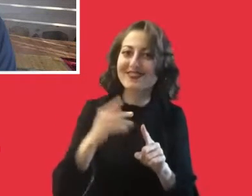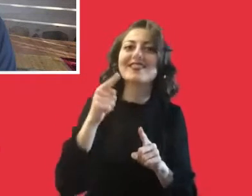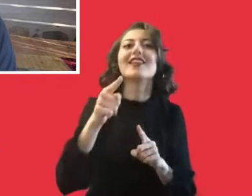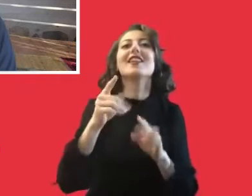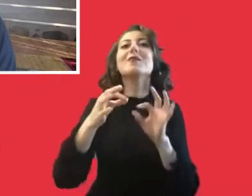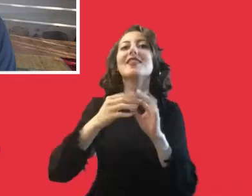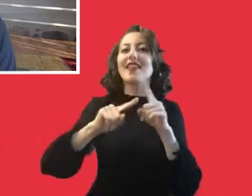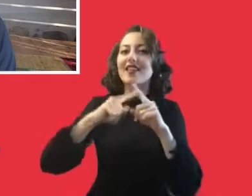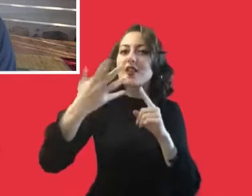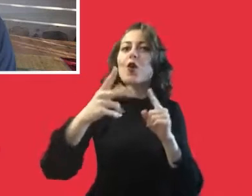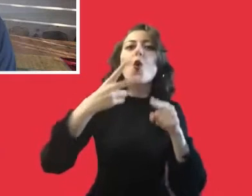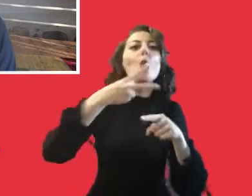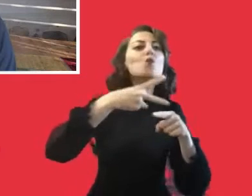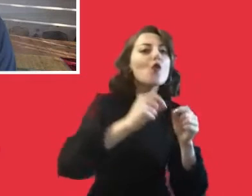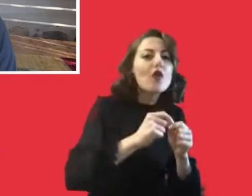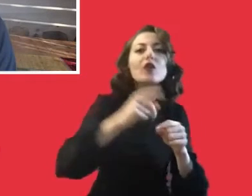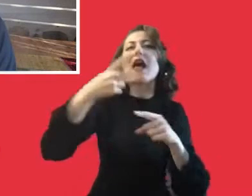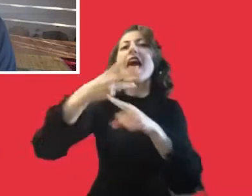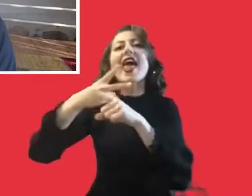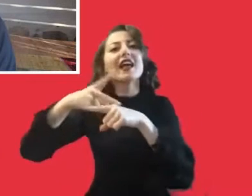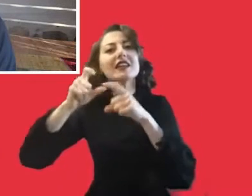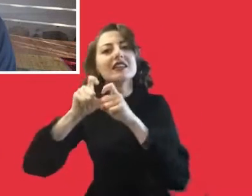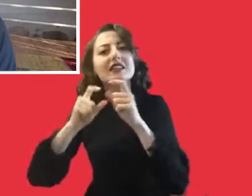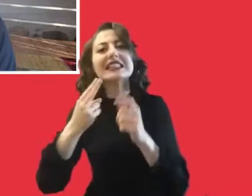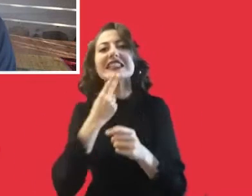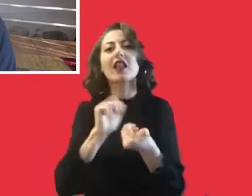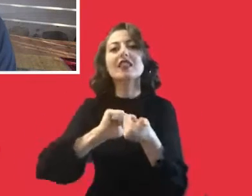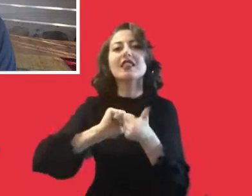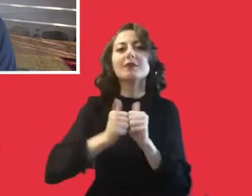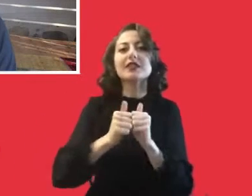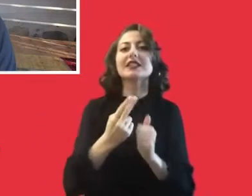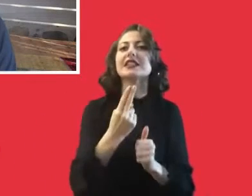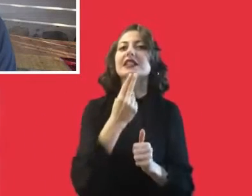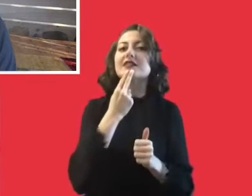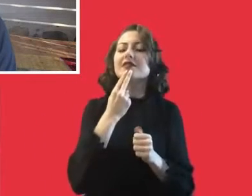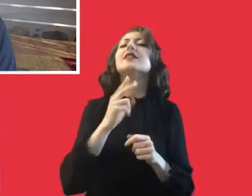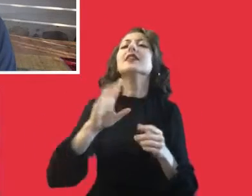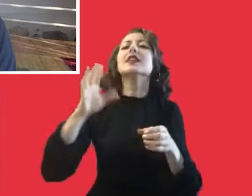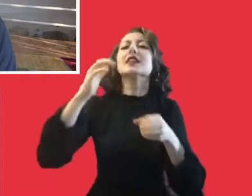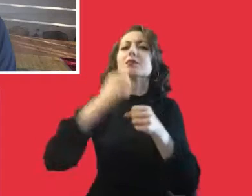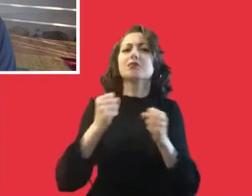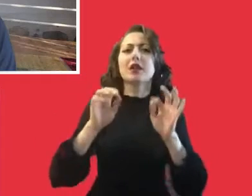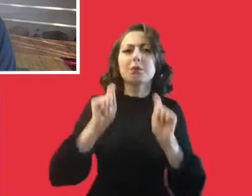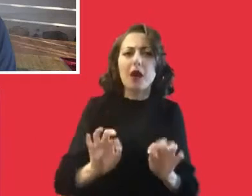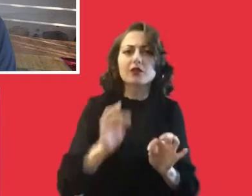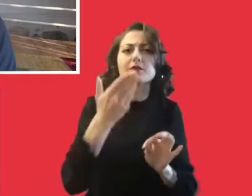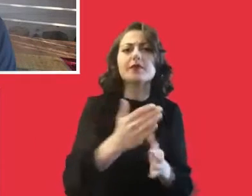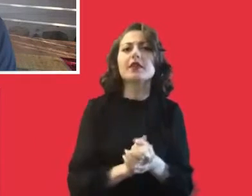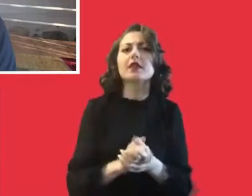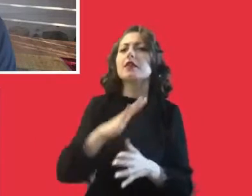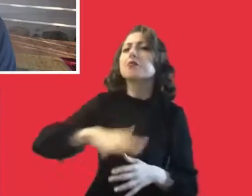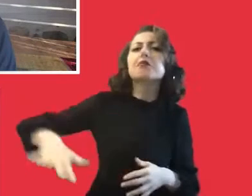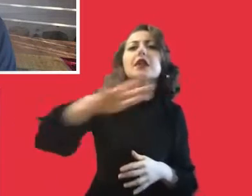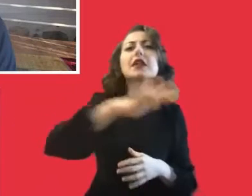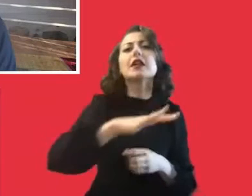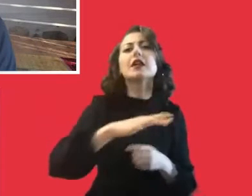Levent Evci ile ve and SES Kudan Kadın Hamin, sporlarından and as Ezgi Kırılmaz'la women's sports birlikteyiz. Ezgi KIRILMAZ. Her ne kadar ben de